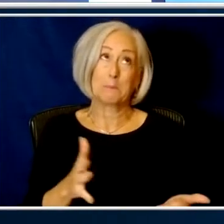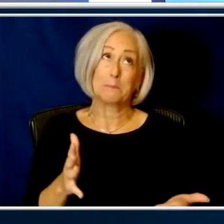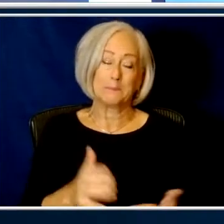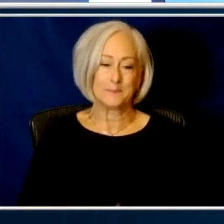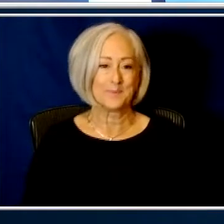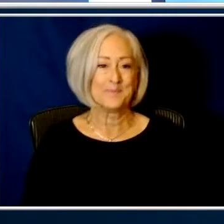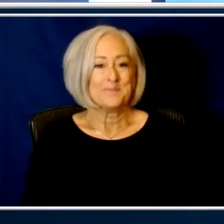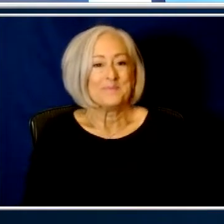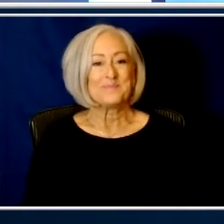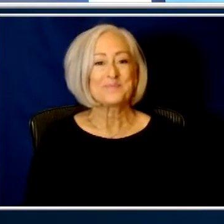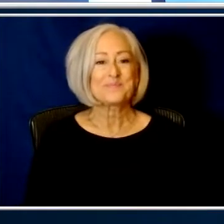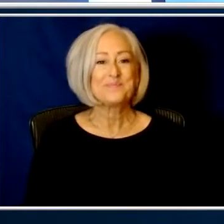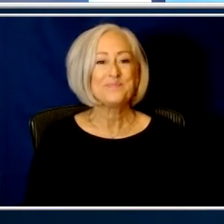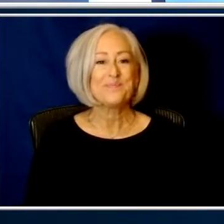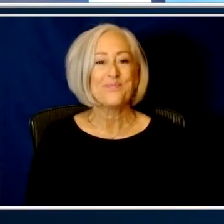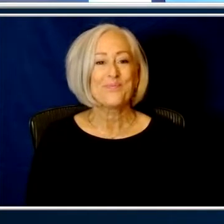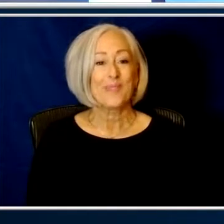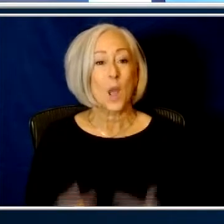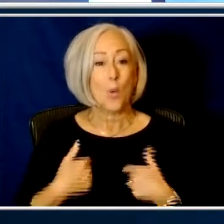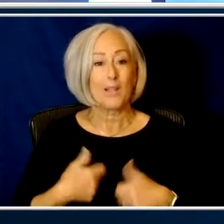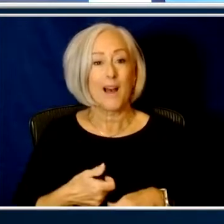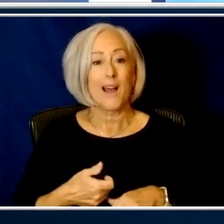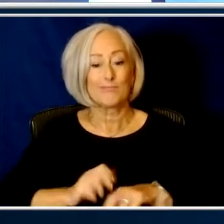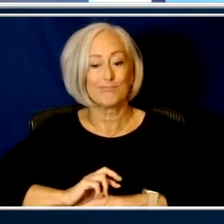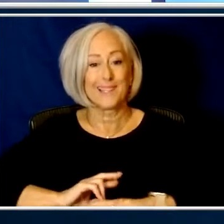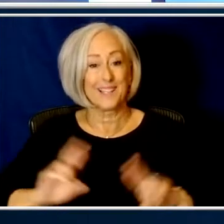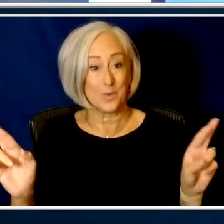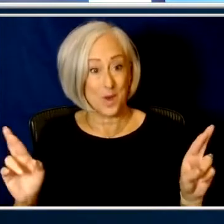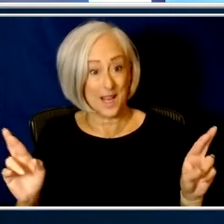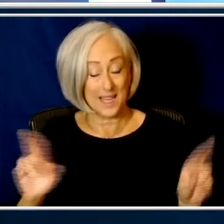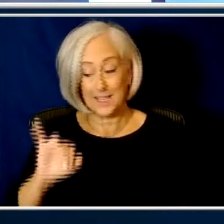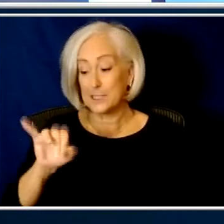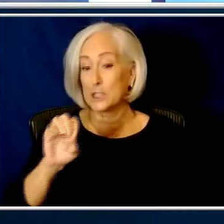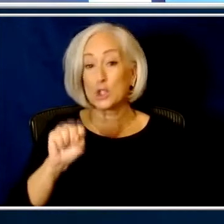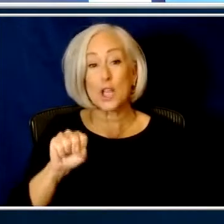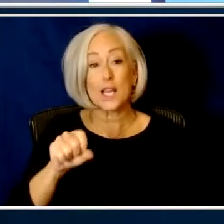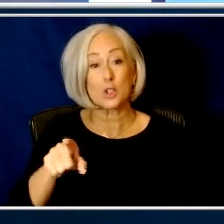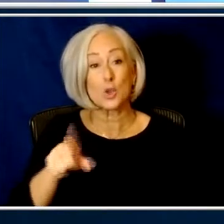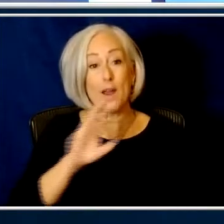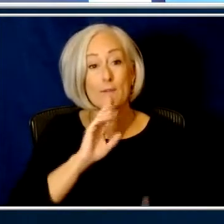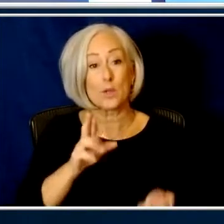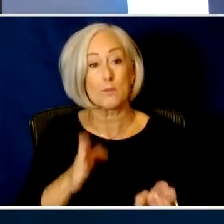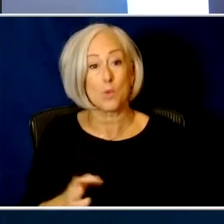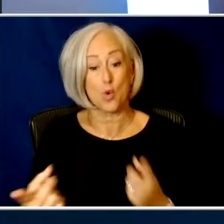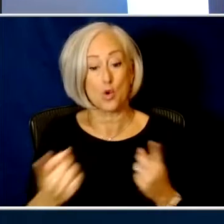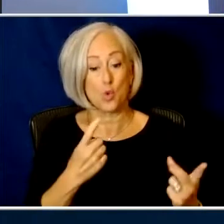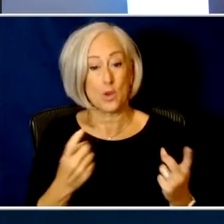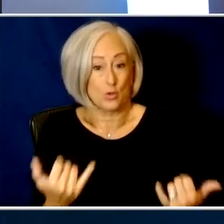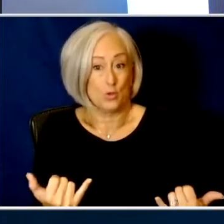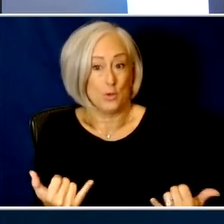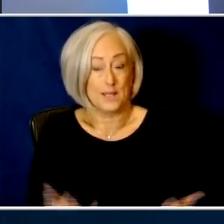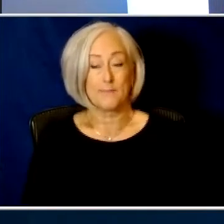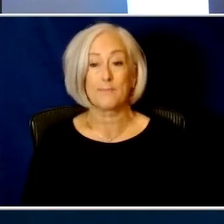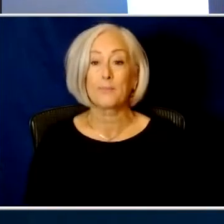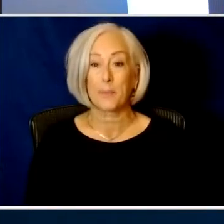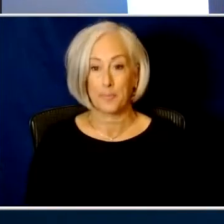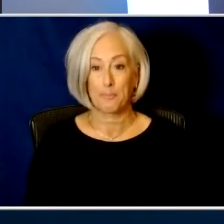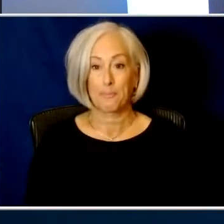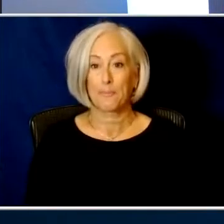while I'm getting ready, Jess, are there any reporter questions on the line today? Are no